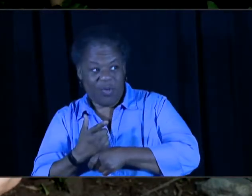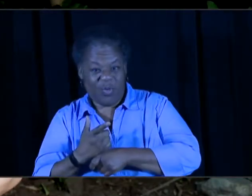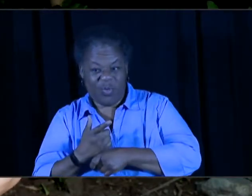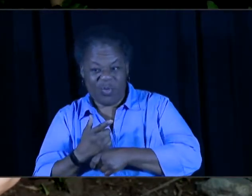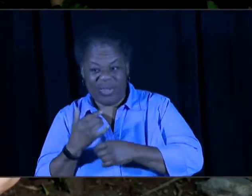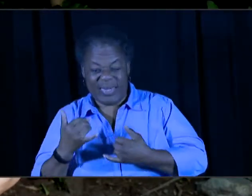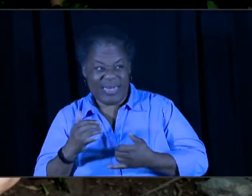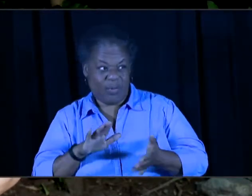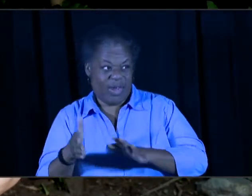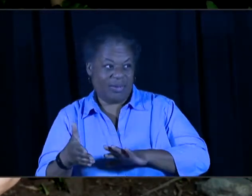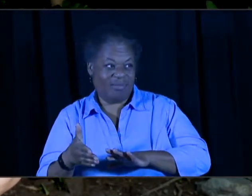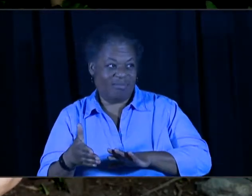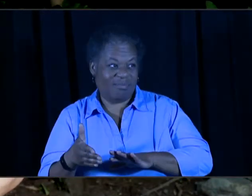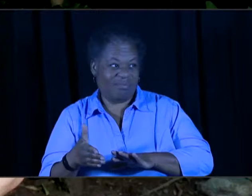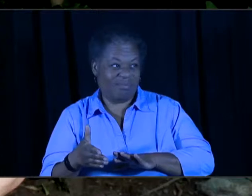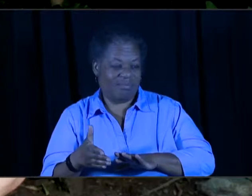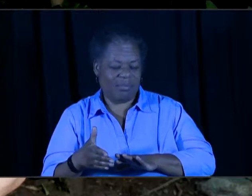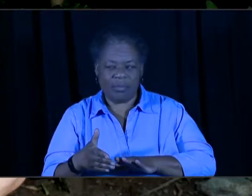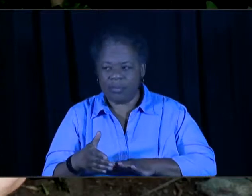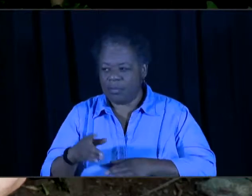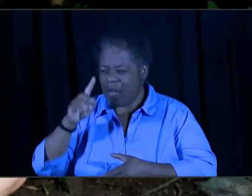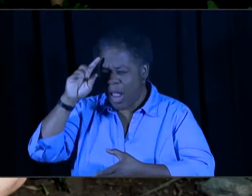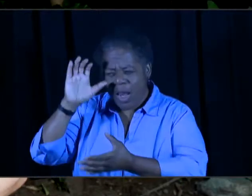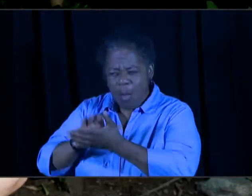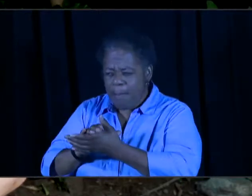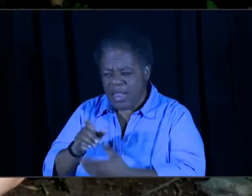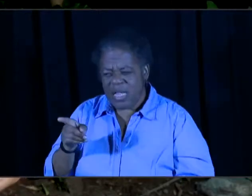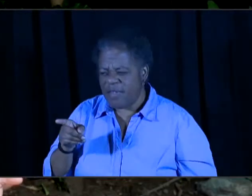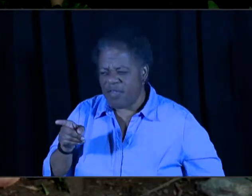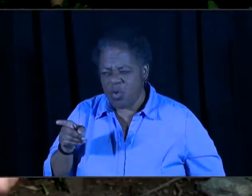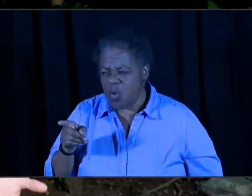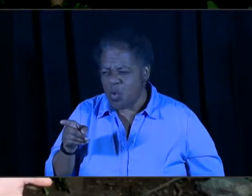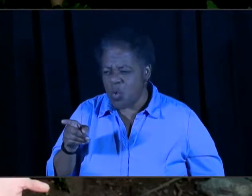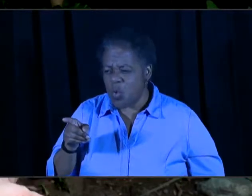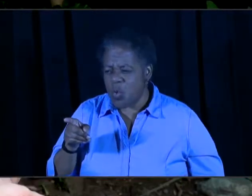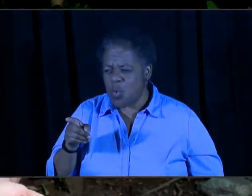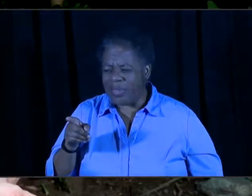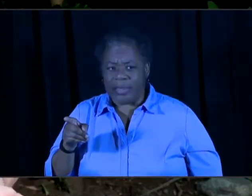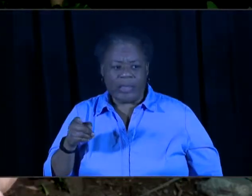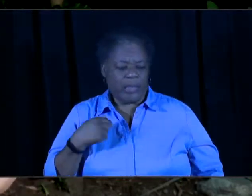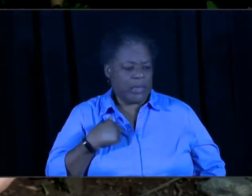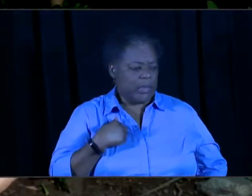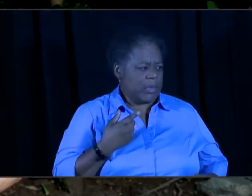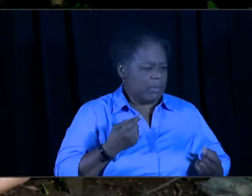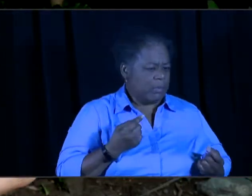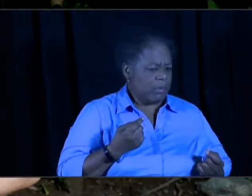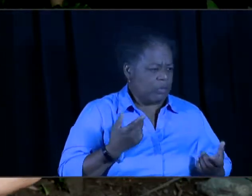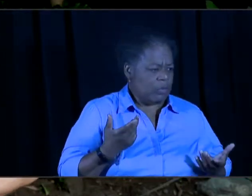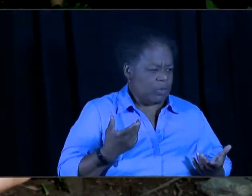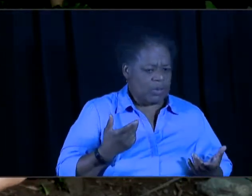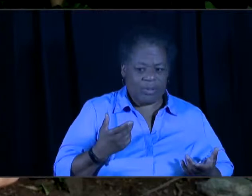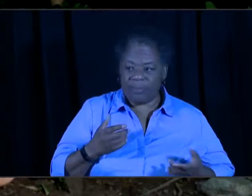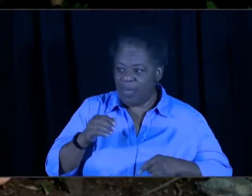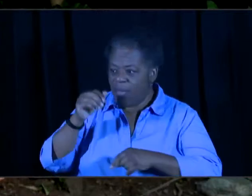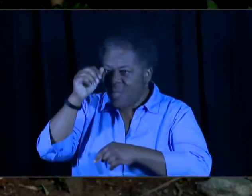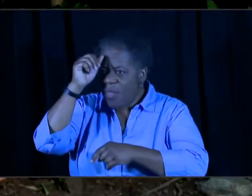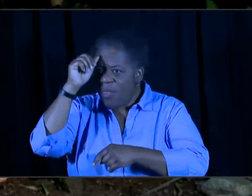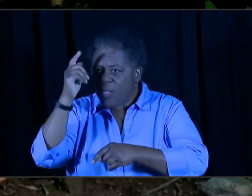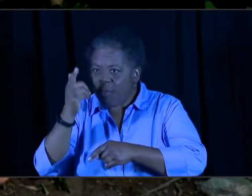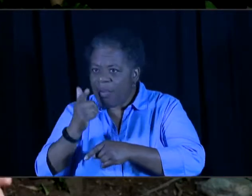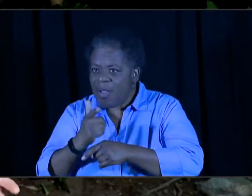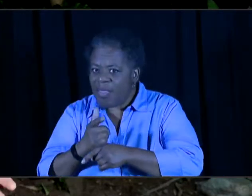dead." "I don't believe you," Joseph said, for he was unsure of what he should do. And to the brothers'